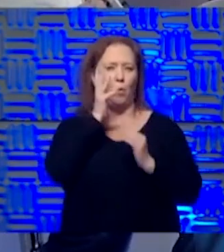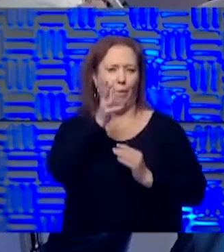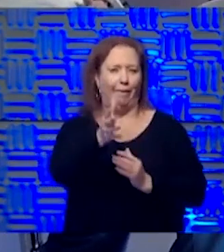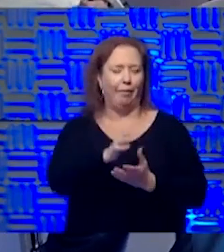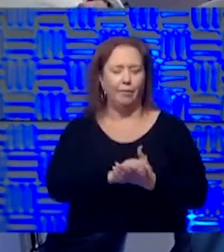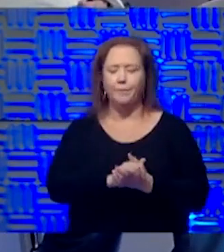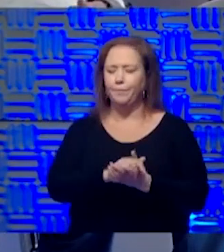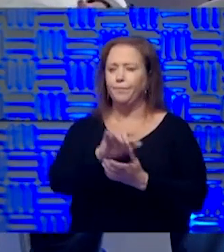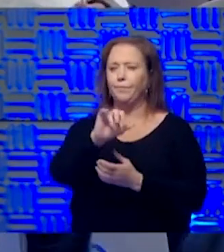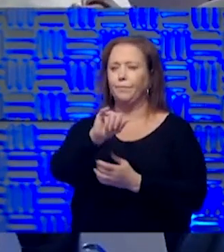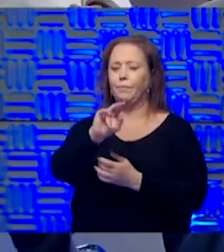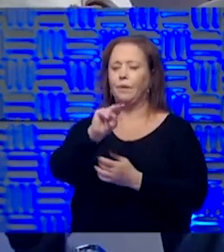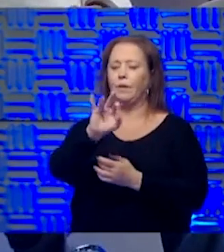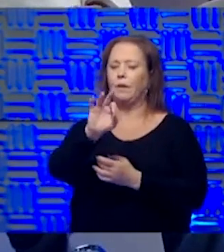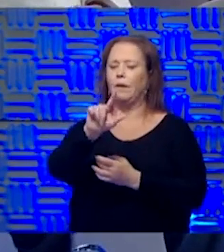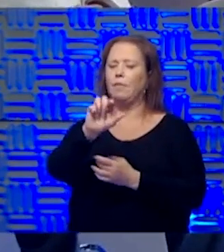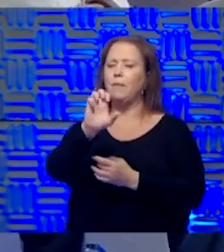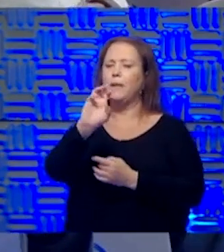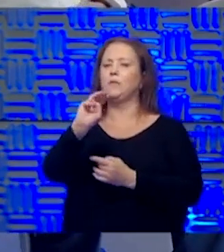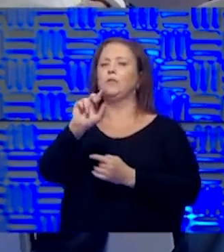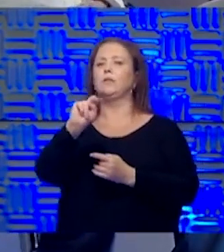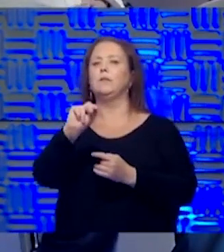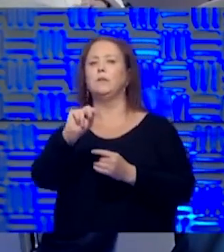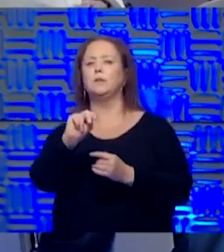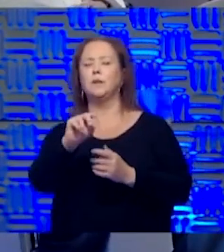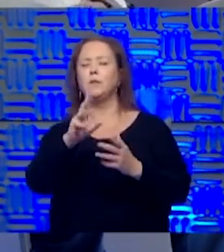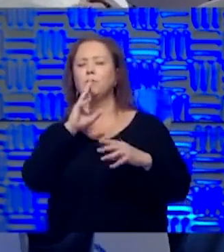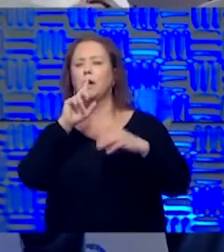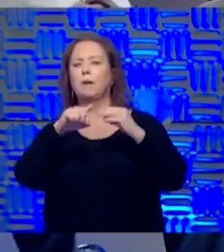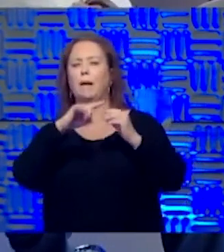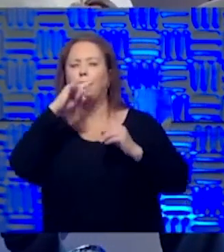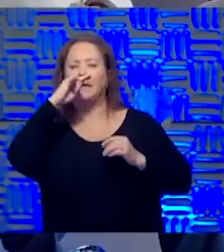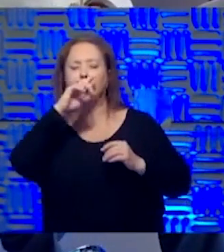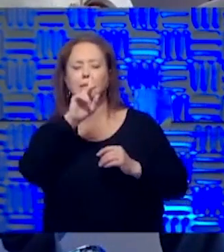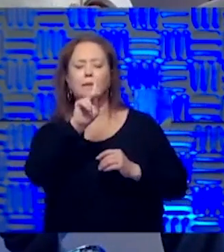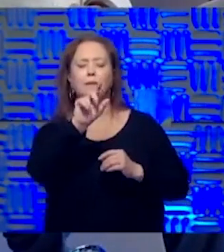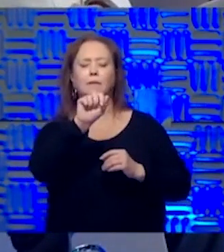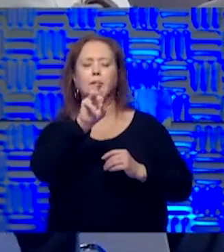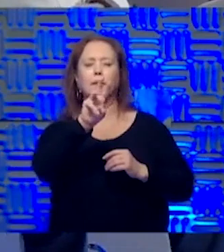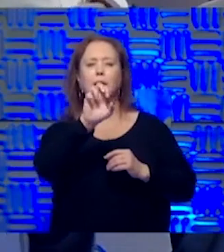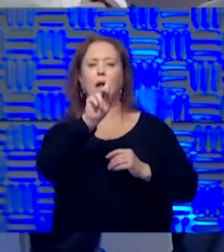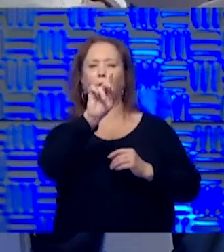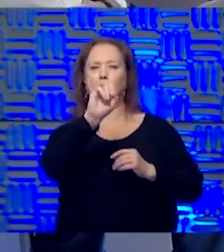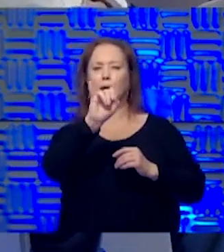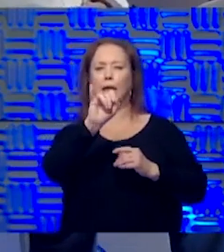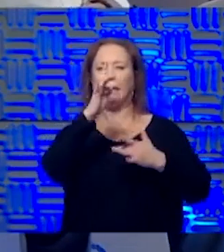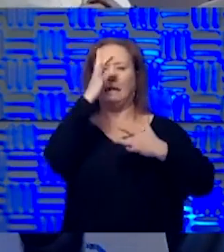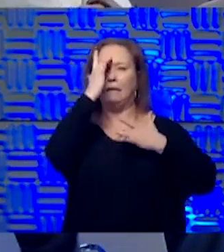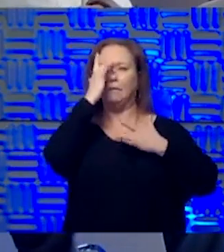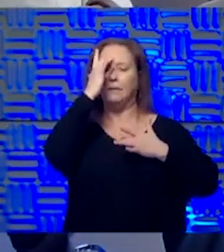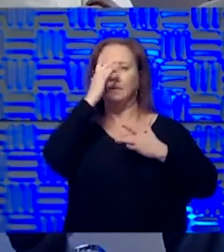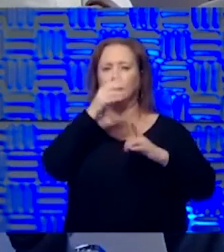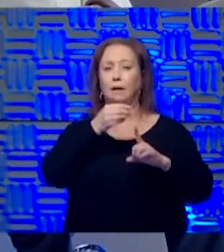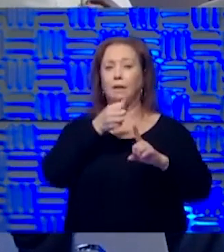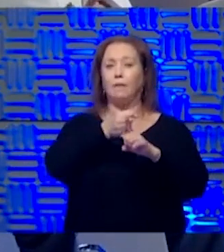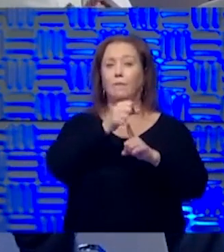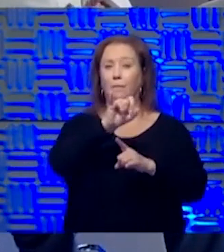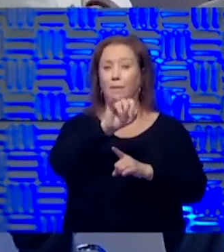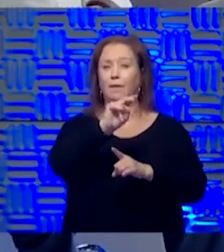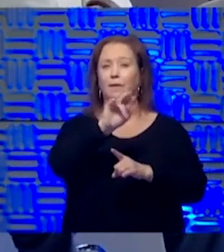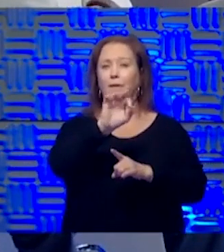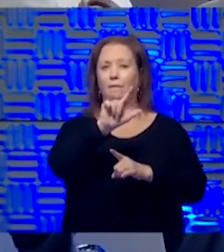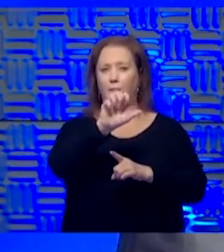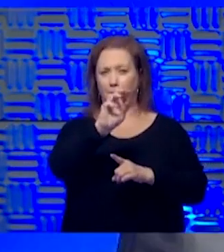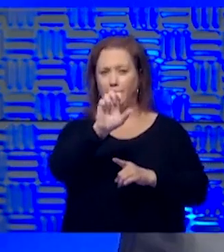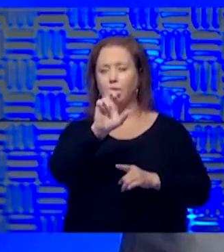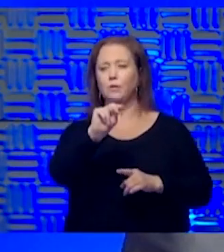about the inflammation. Talk to us a little bit about kids and this kind of Kawasaki-like illness that some of them have had from inflammation. Right. So